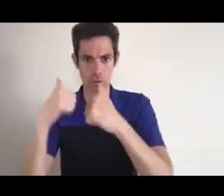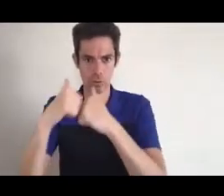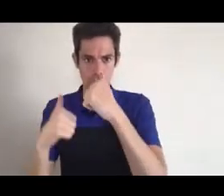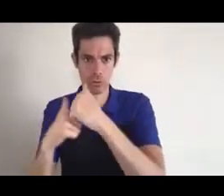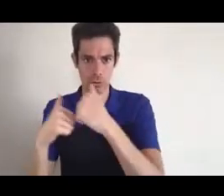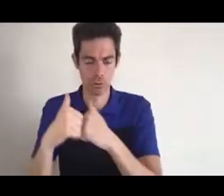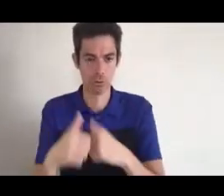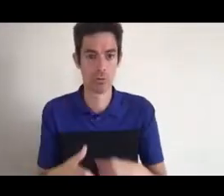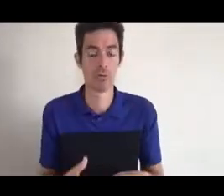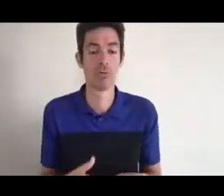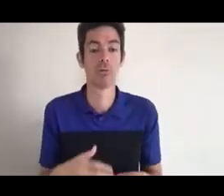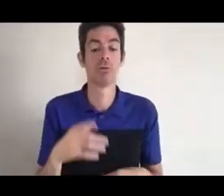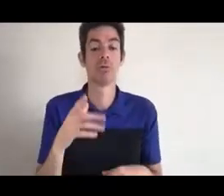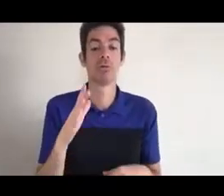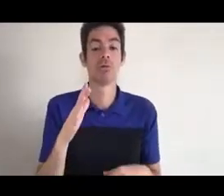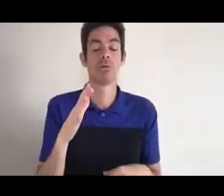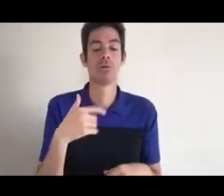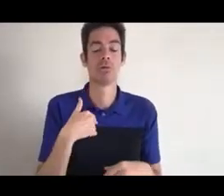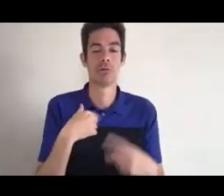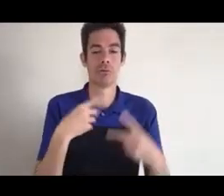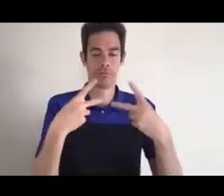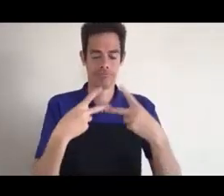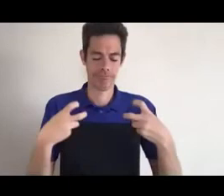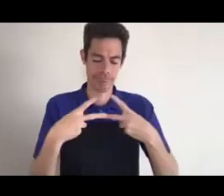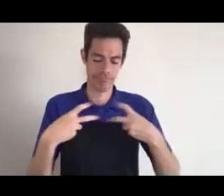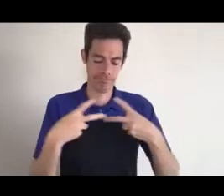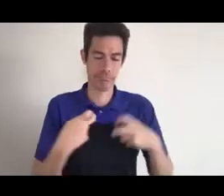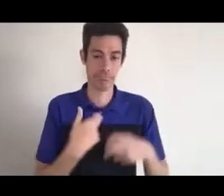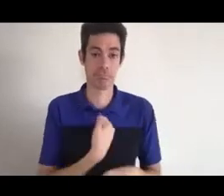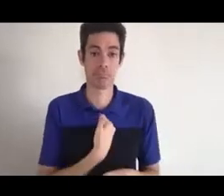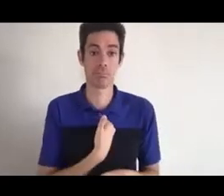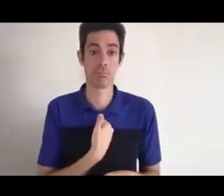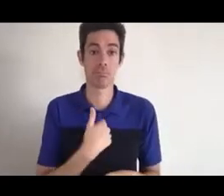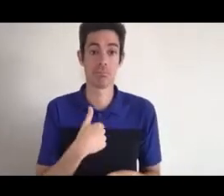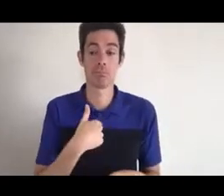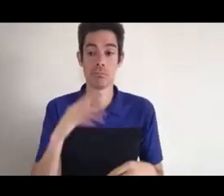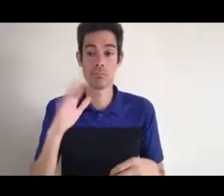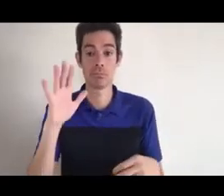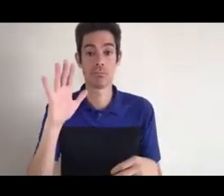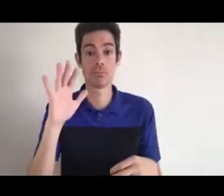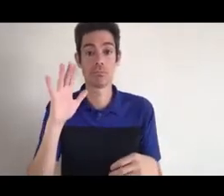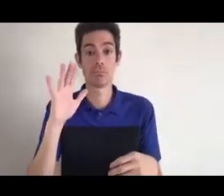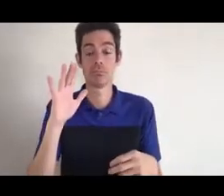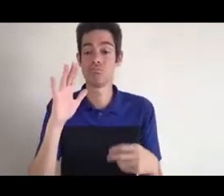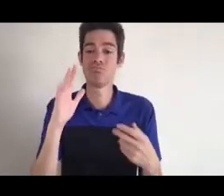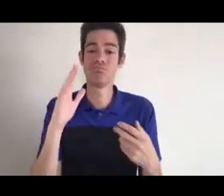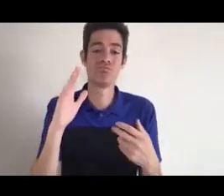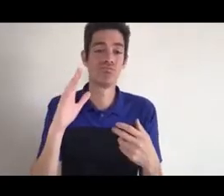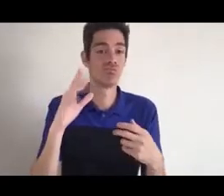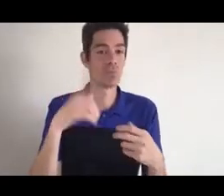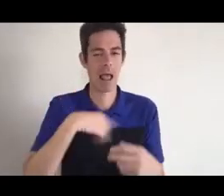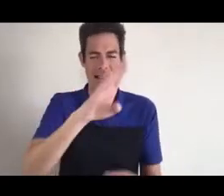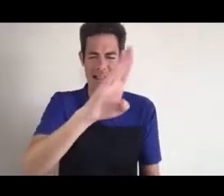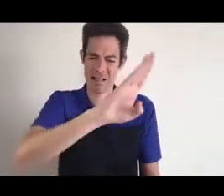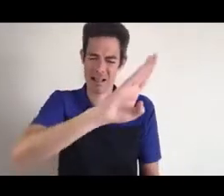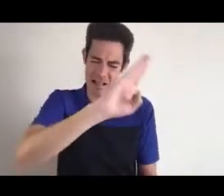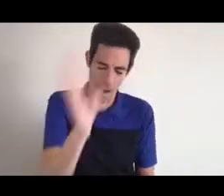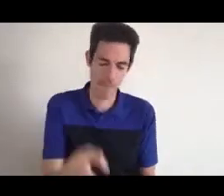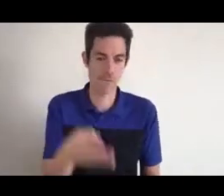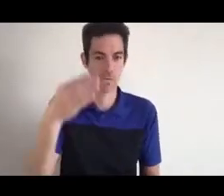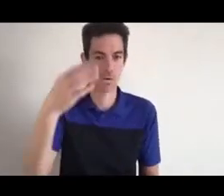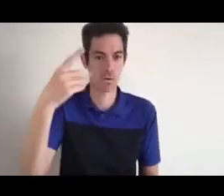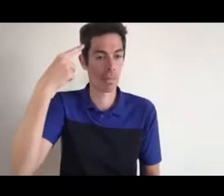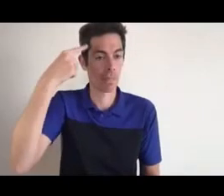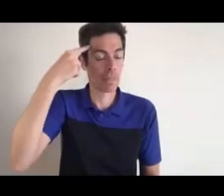you're teaching that structure, it's a little bit different. So I have assessed what I do,